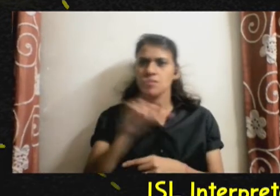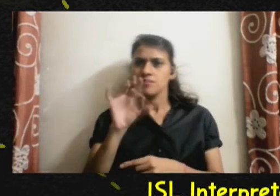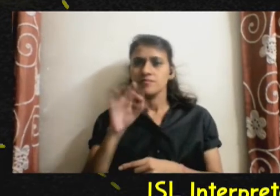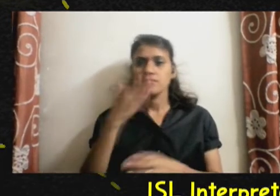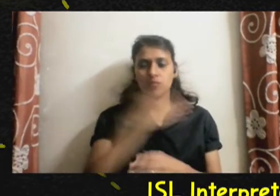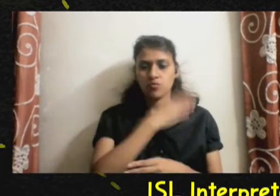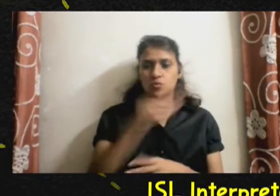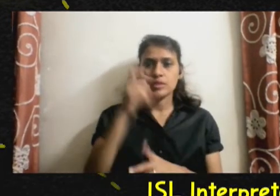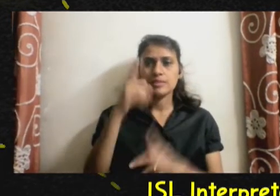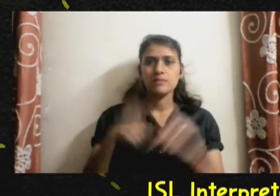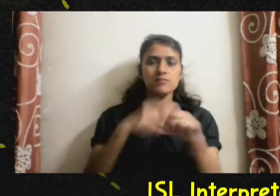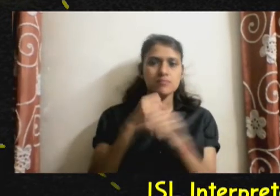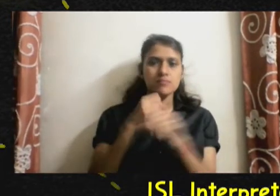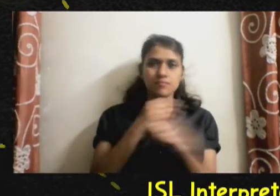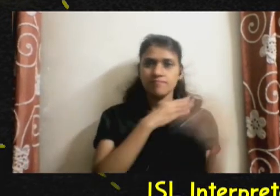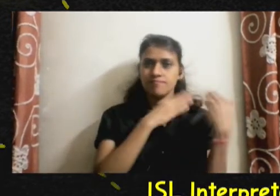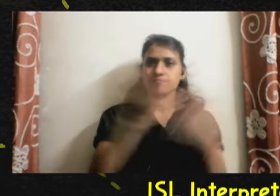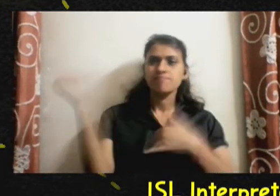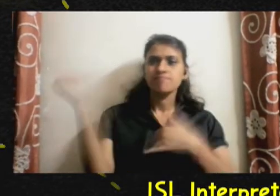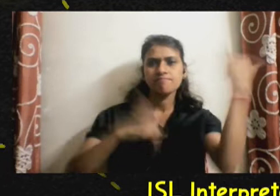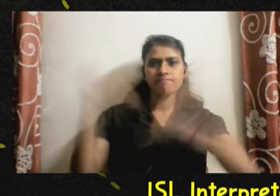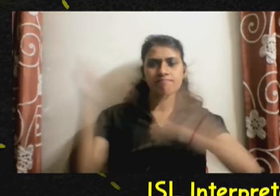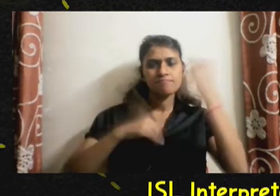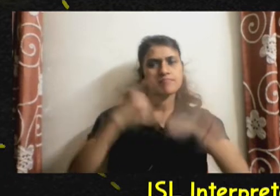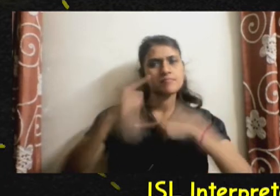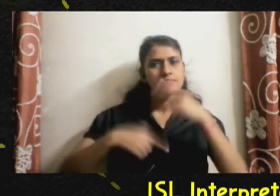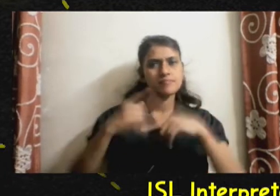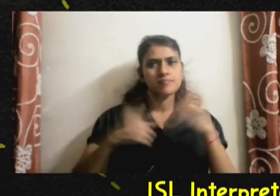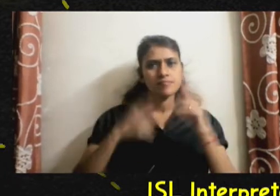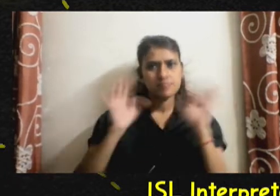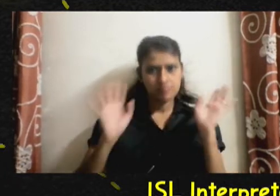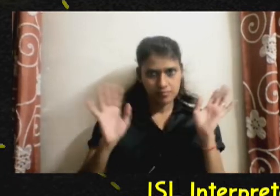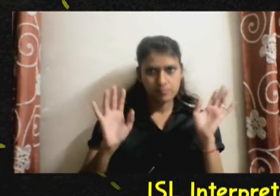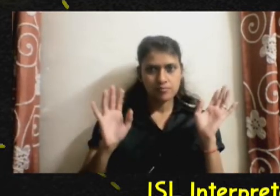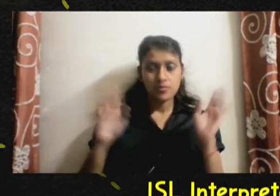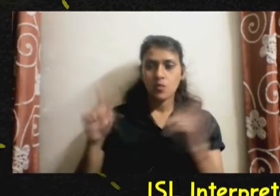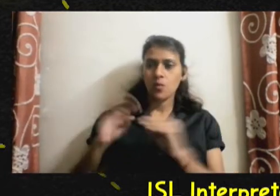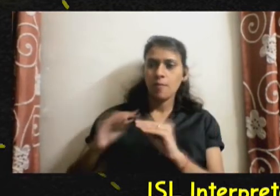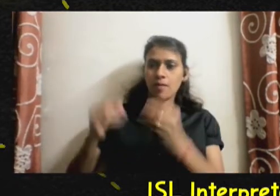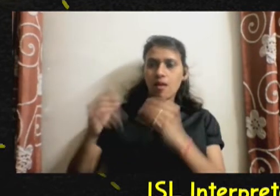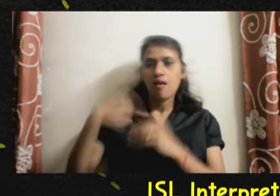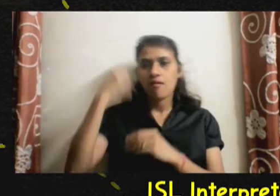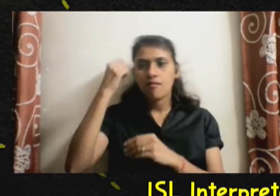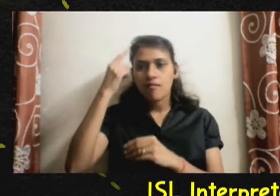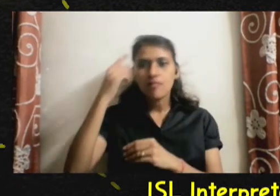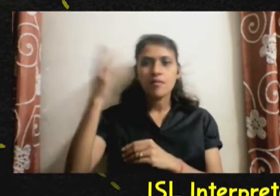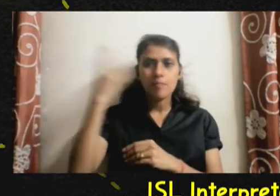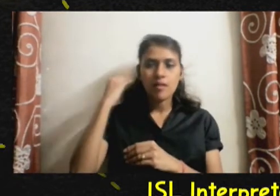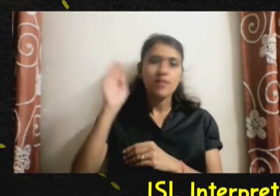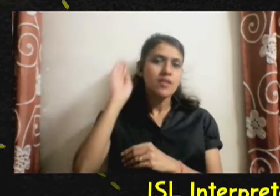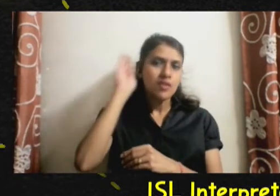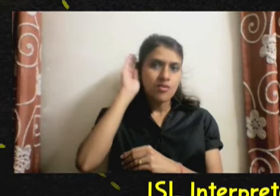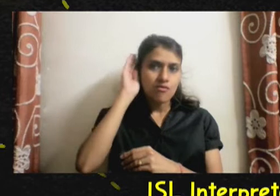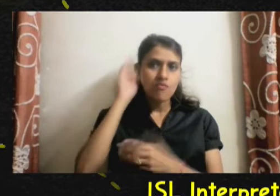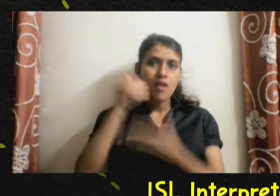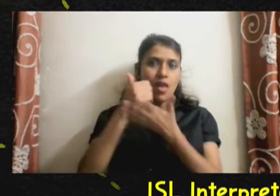that dedicated caller base that we have, I think they have made that journey to understand that it's an info line and not a